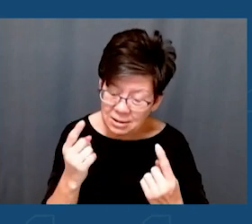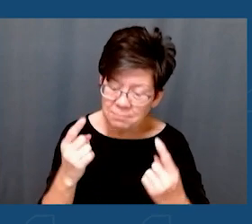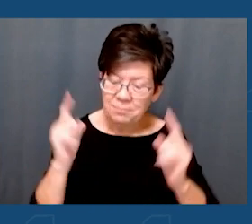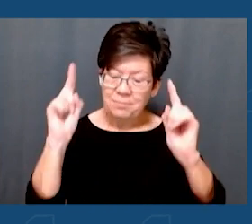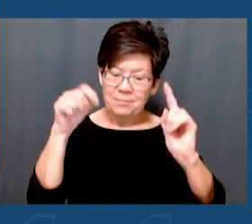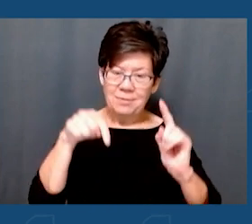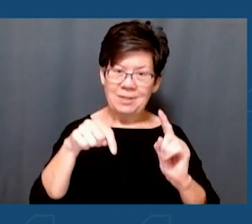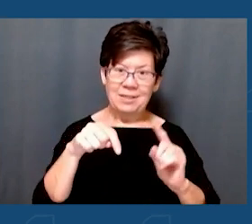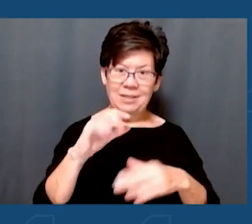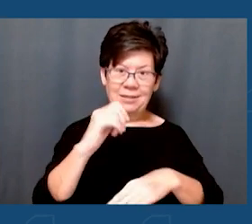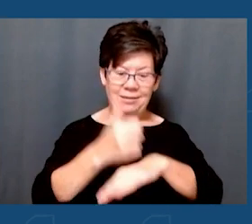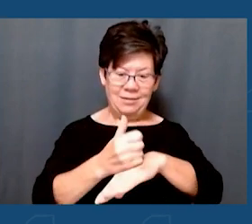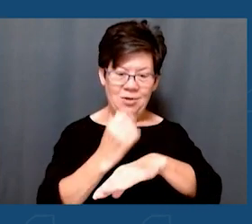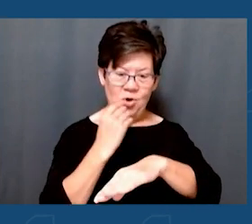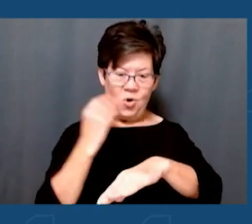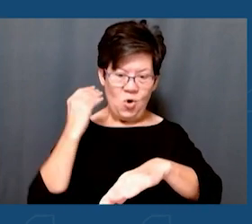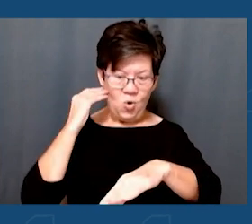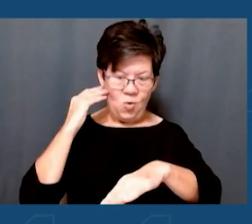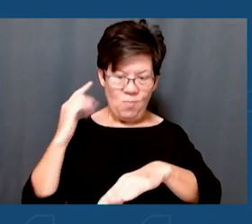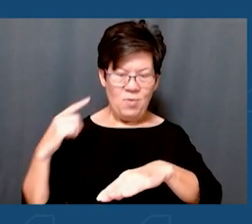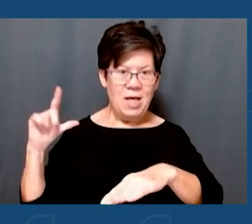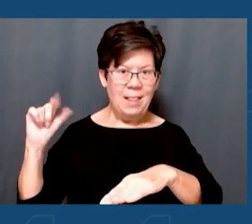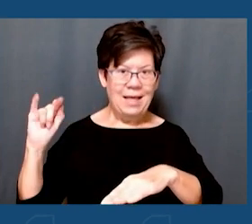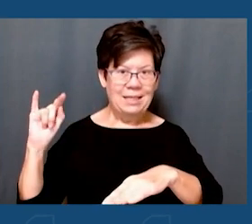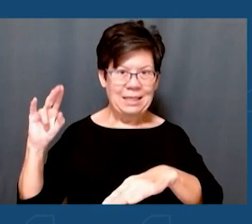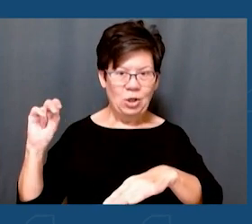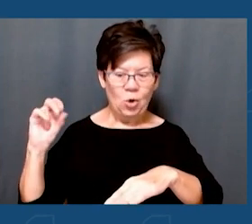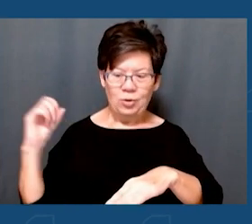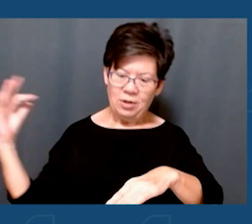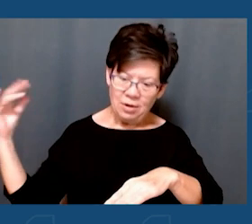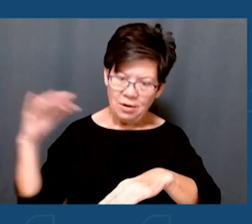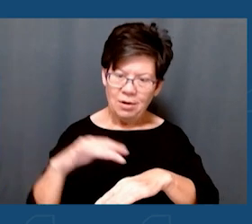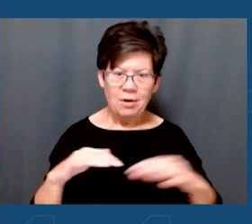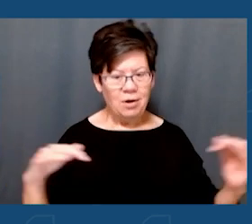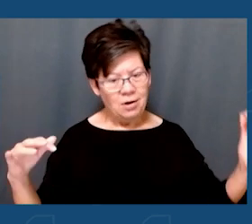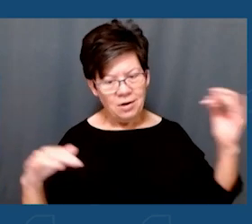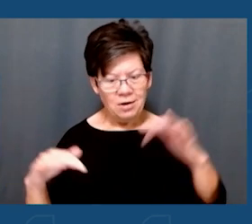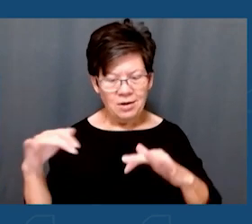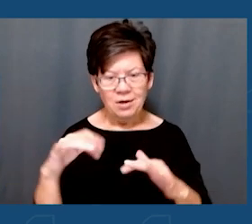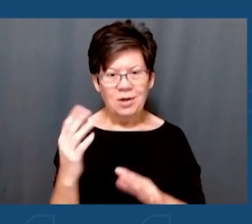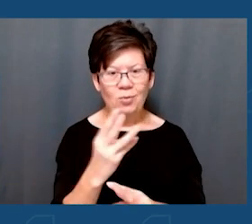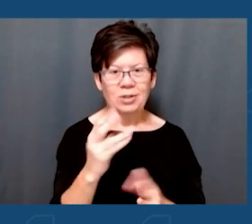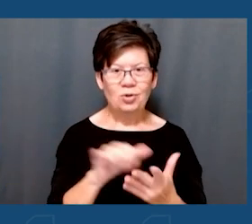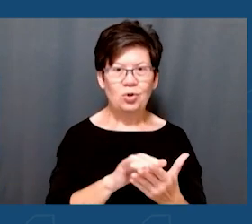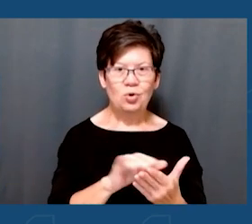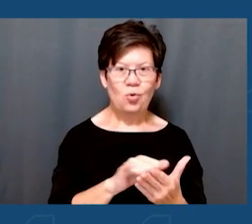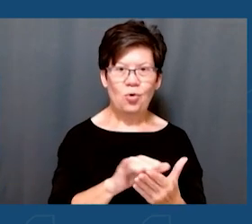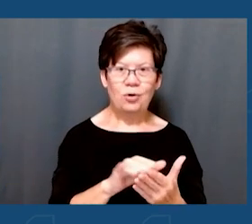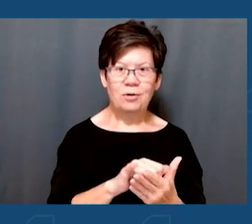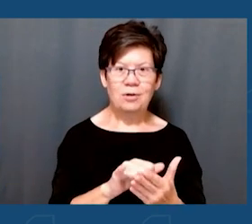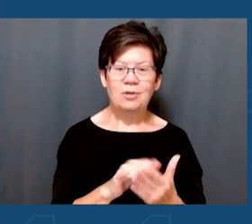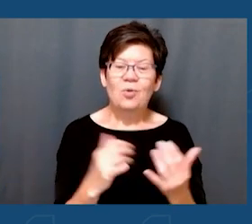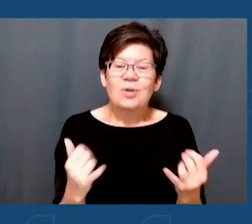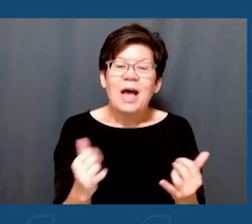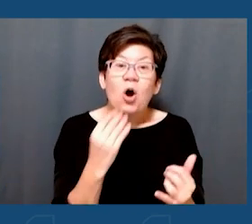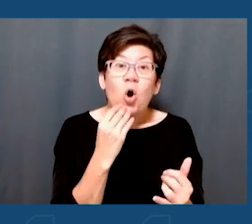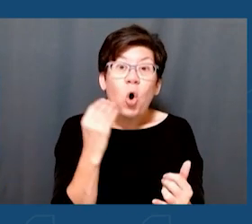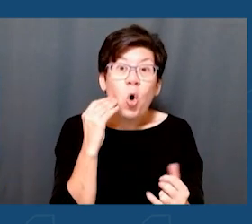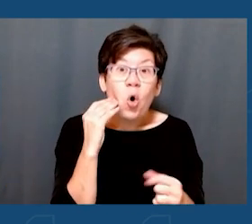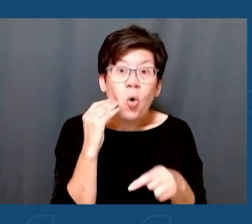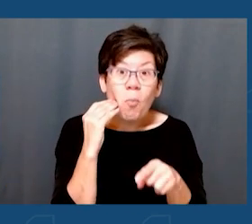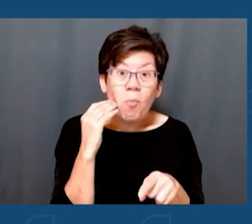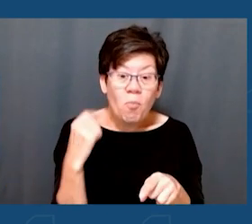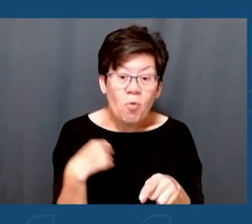for Latinos here in Western New York. And now we are just taking that home and recognizing